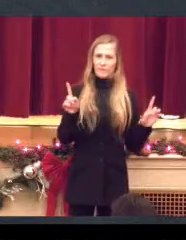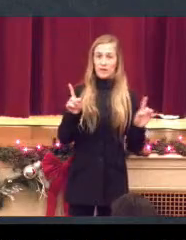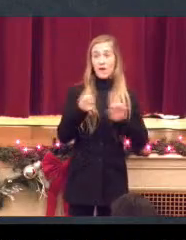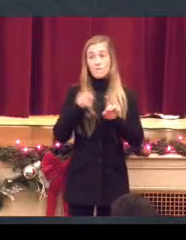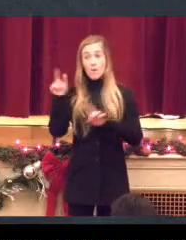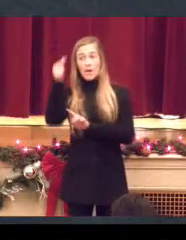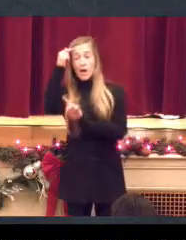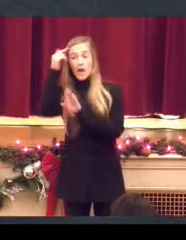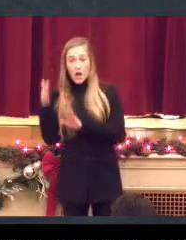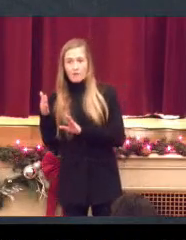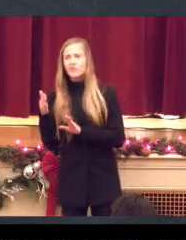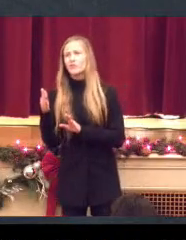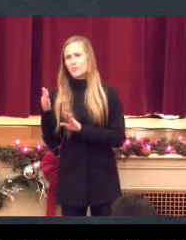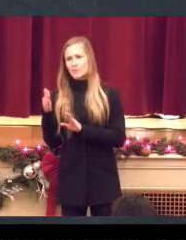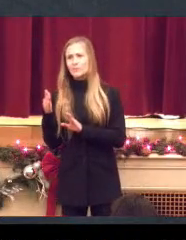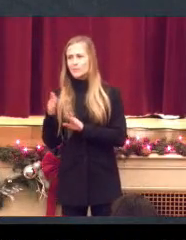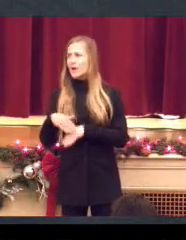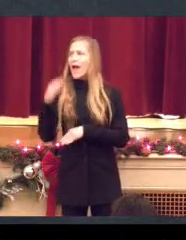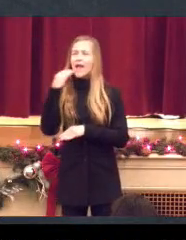I know are long,